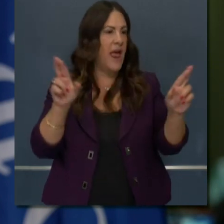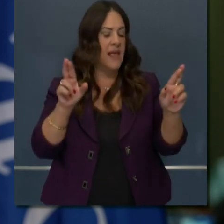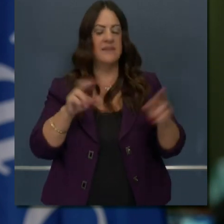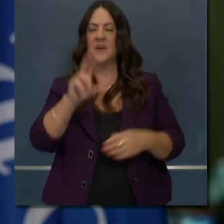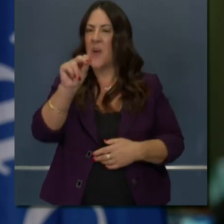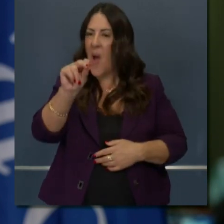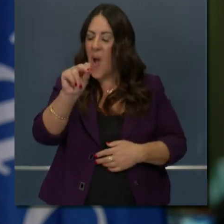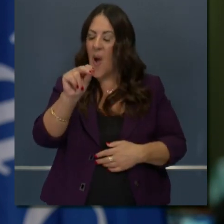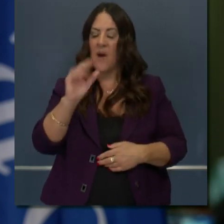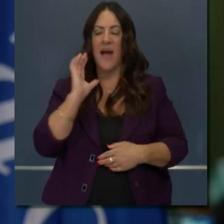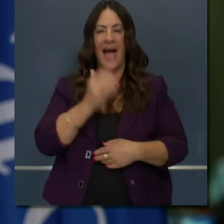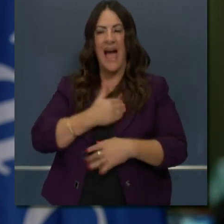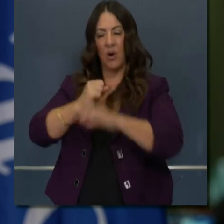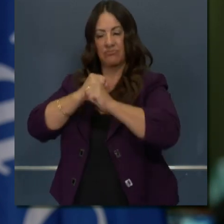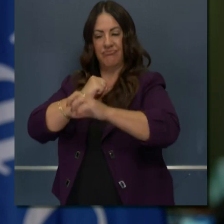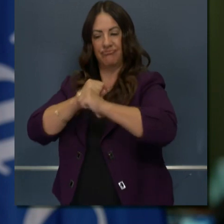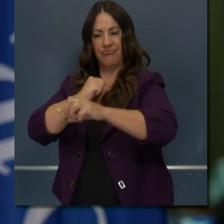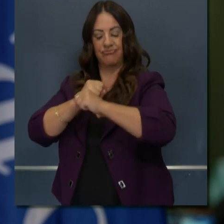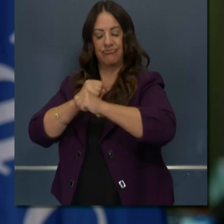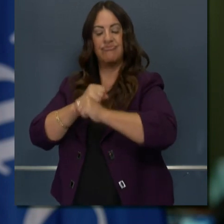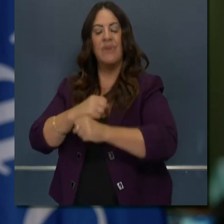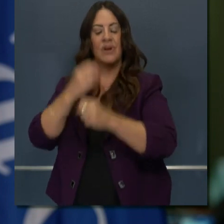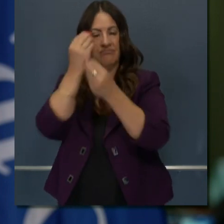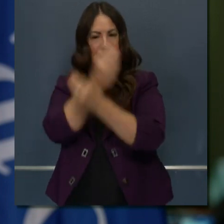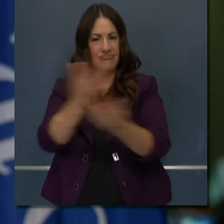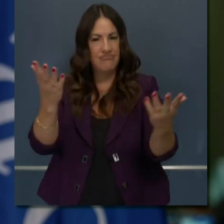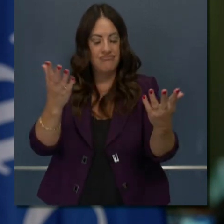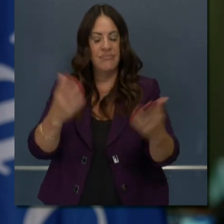safety. Download the MyShake app,